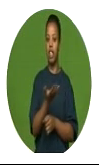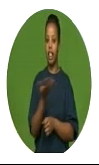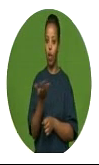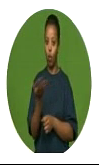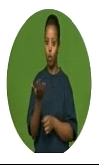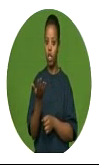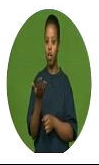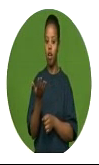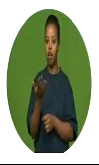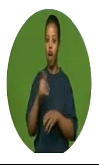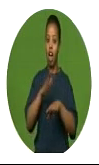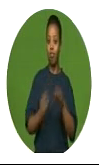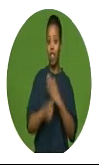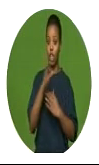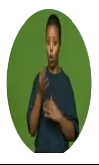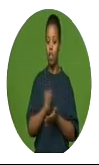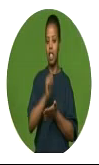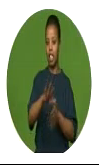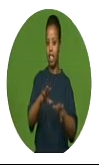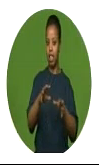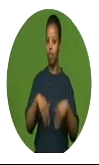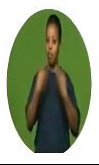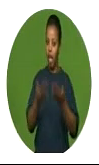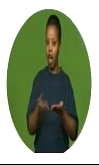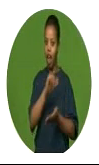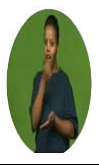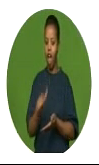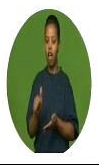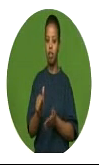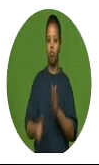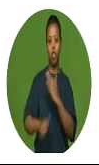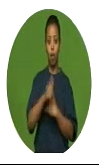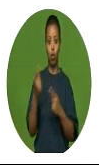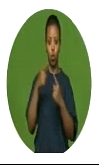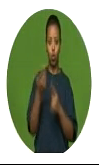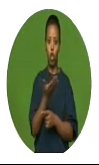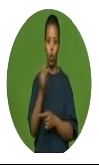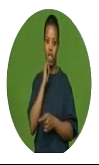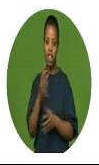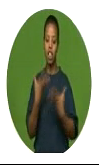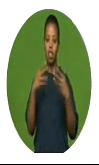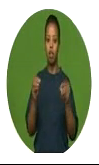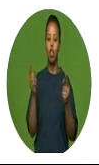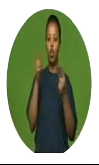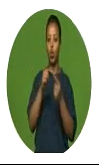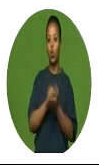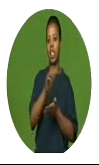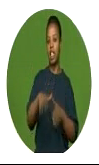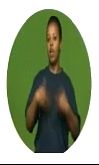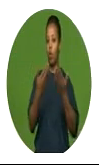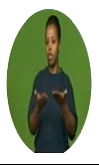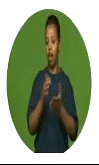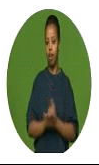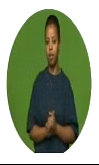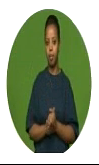at the risk of the consignor, so any damage to the goods is a loss to the consignor.